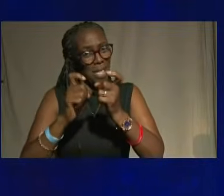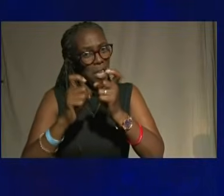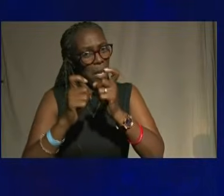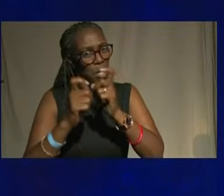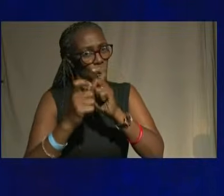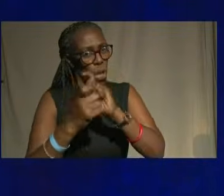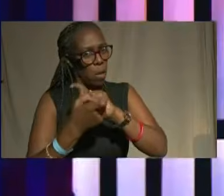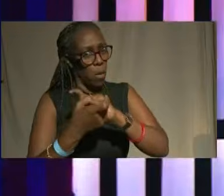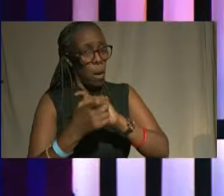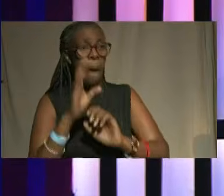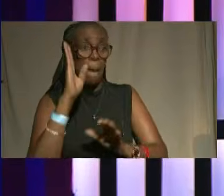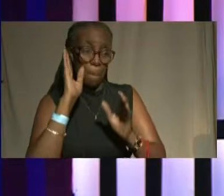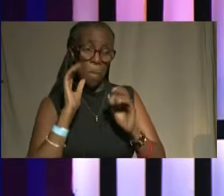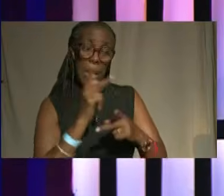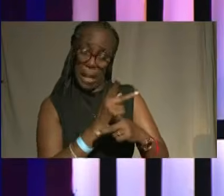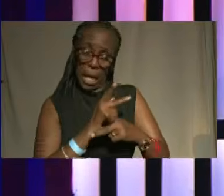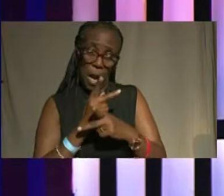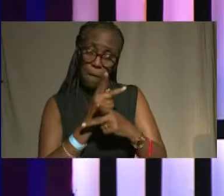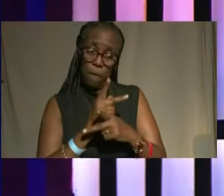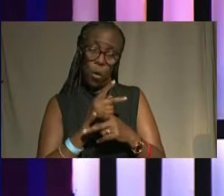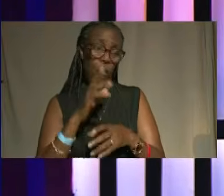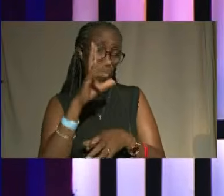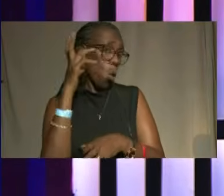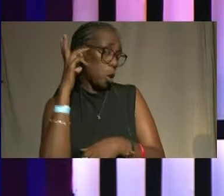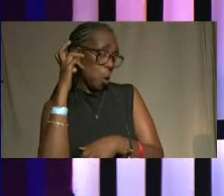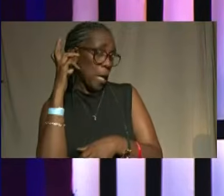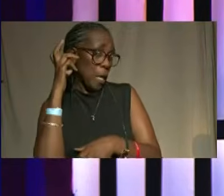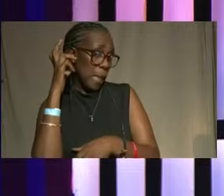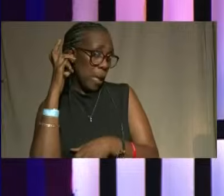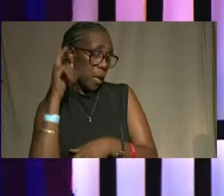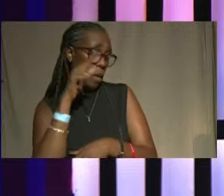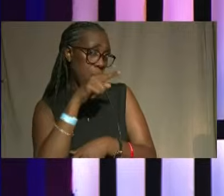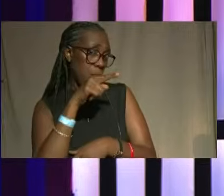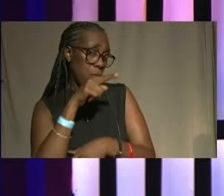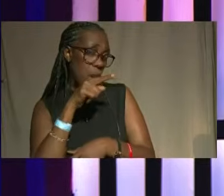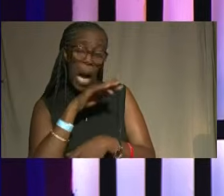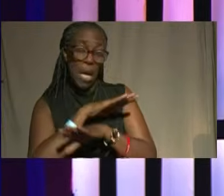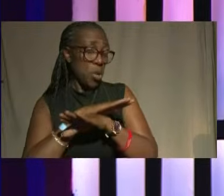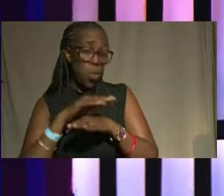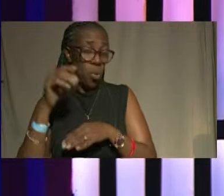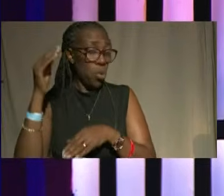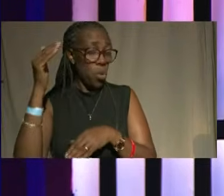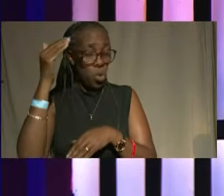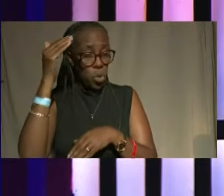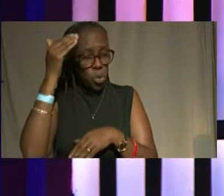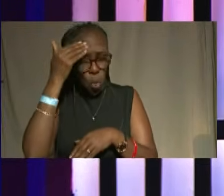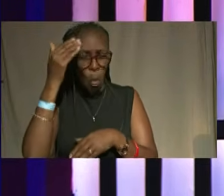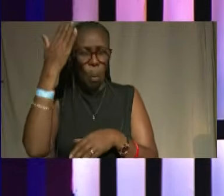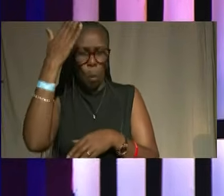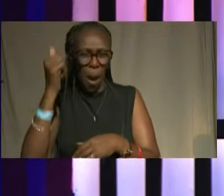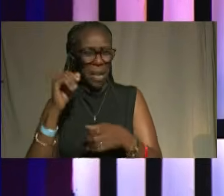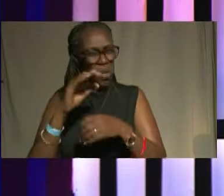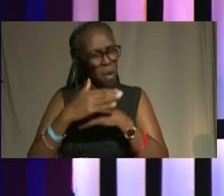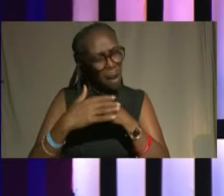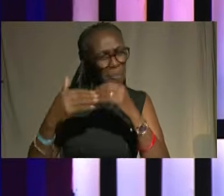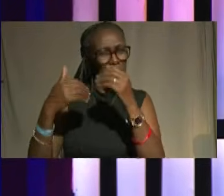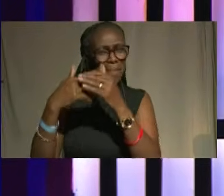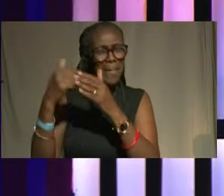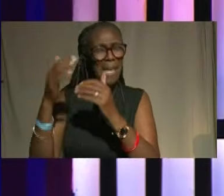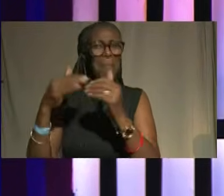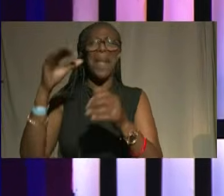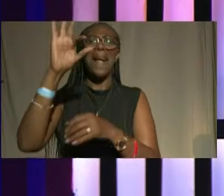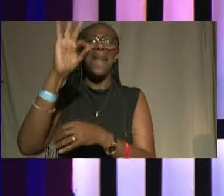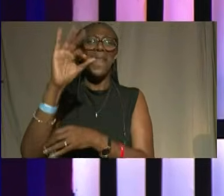and propaganda. First of all, your FinSAC era, I don't know how you're comfortable with it. The Contractor General at the time accused you